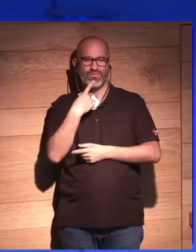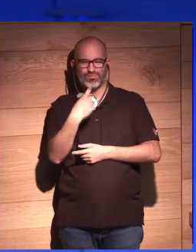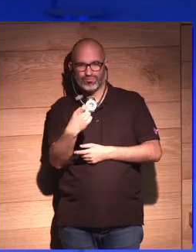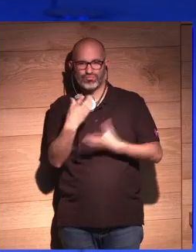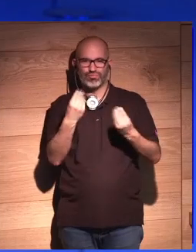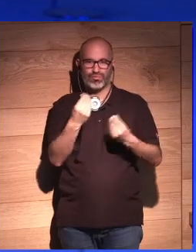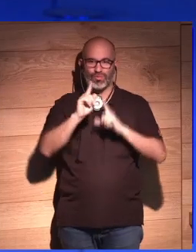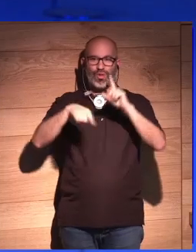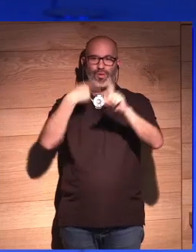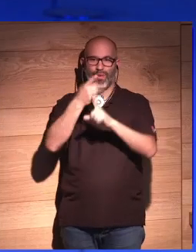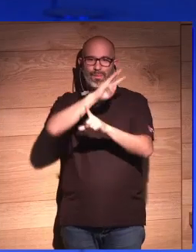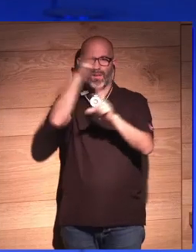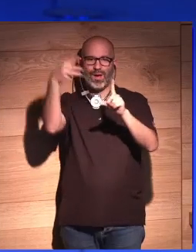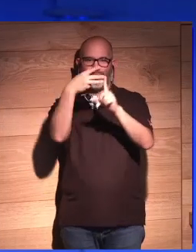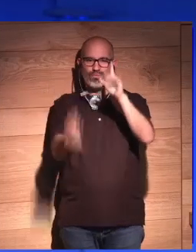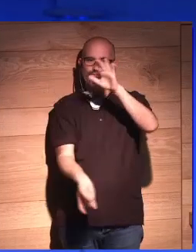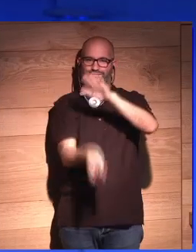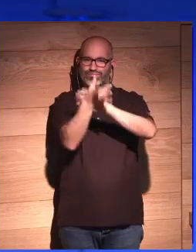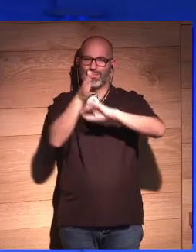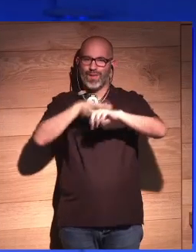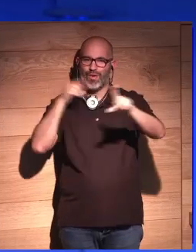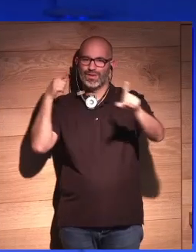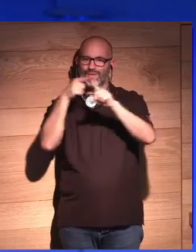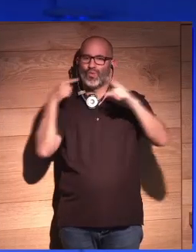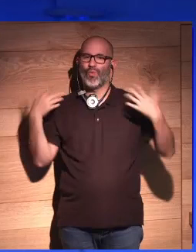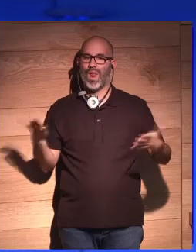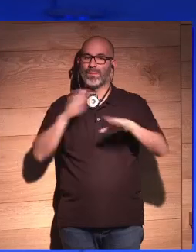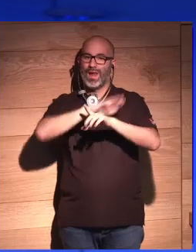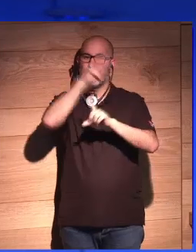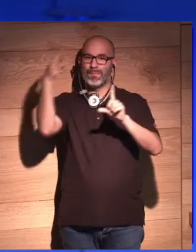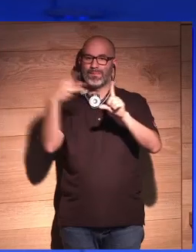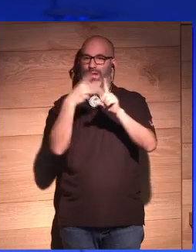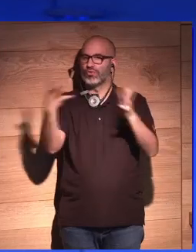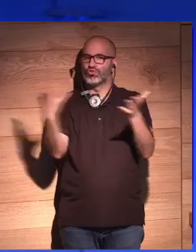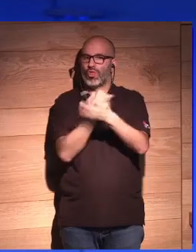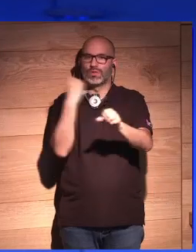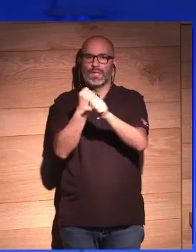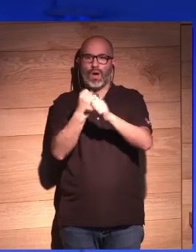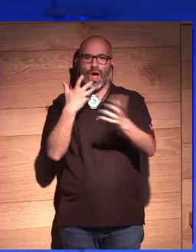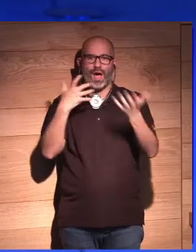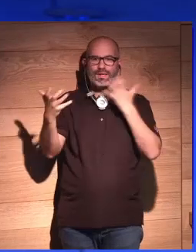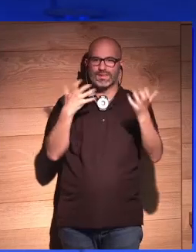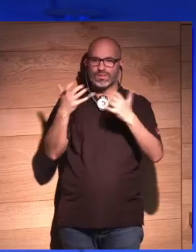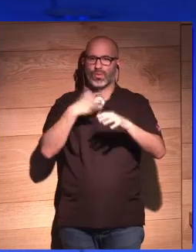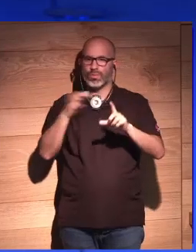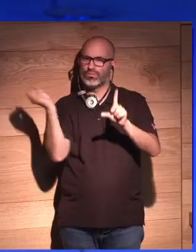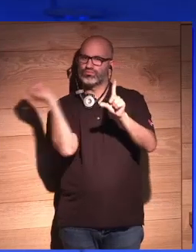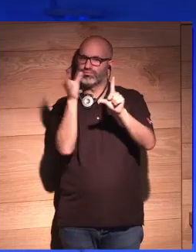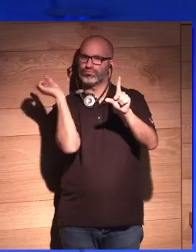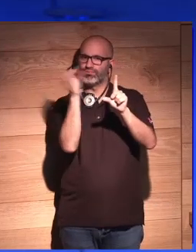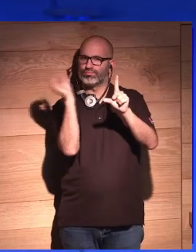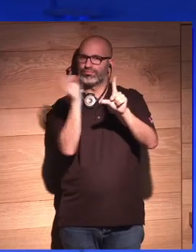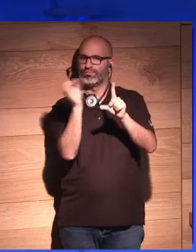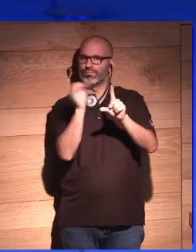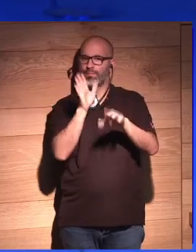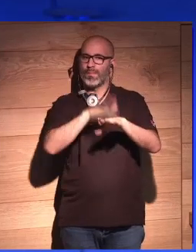women's artwork onto the site. So that you can see, so we would make our own archive, we would make our own history, and